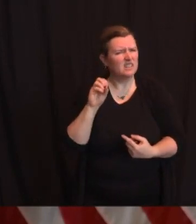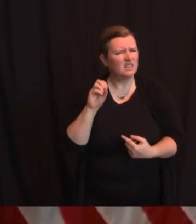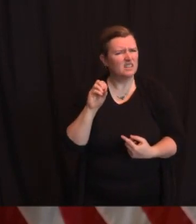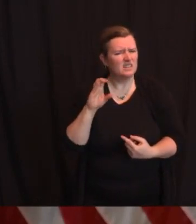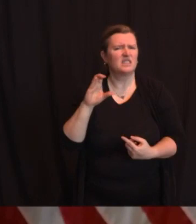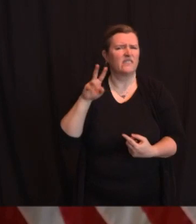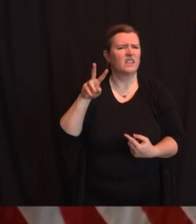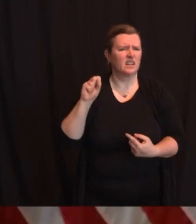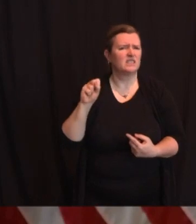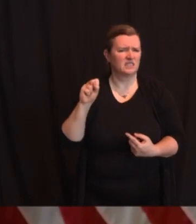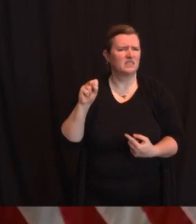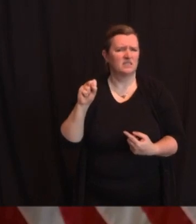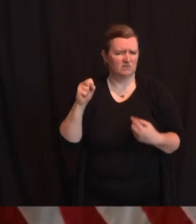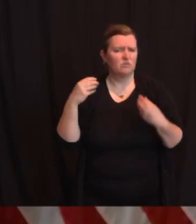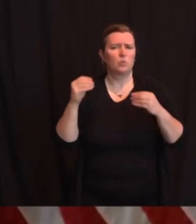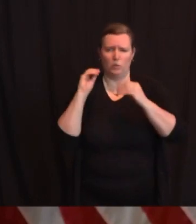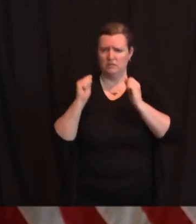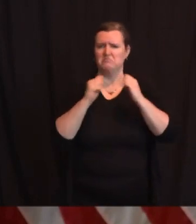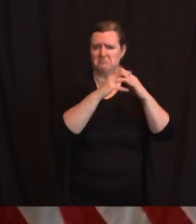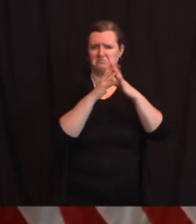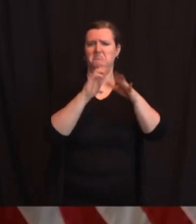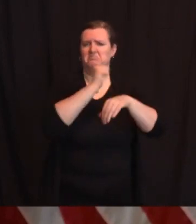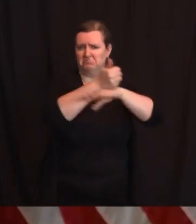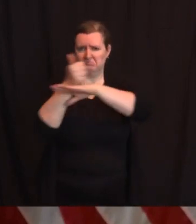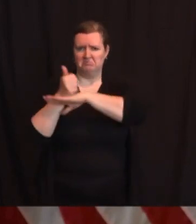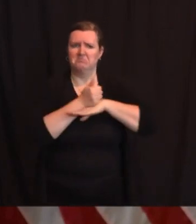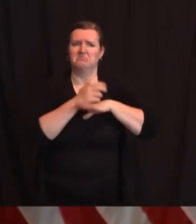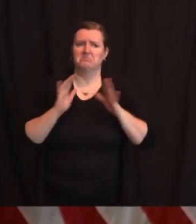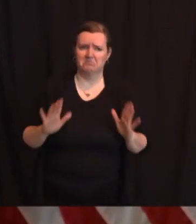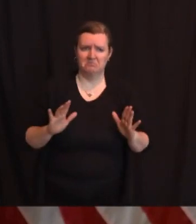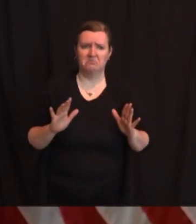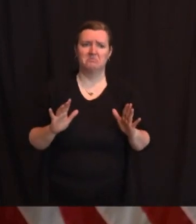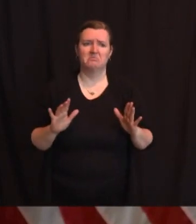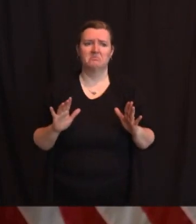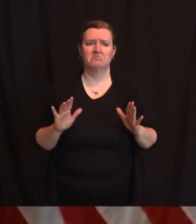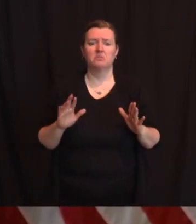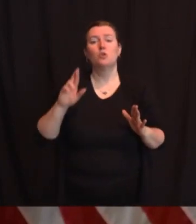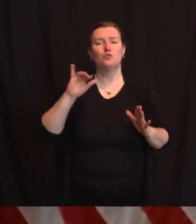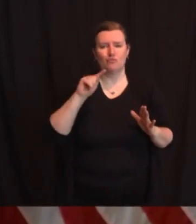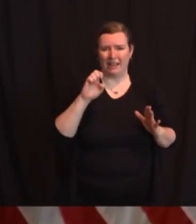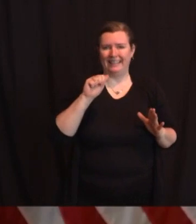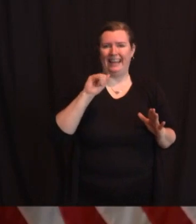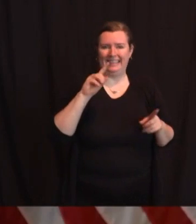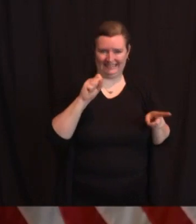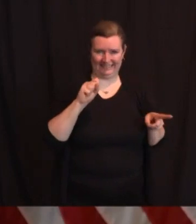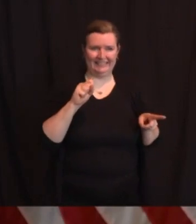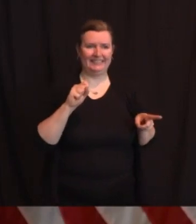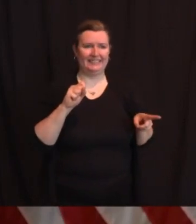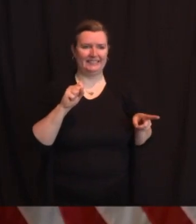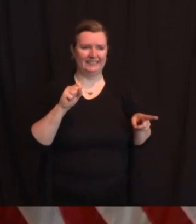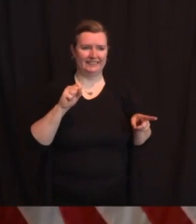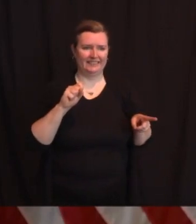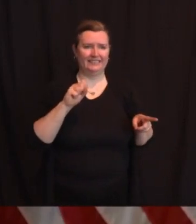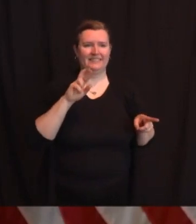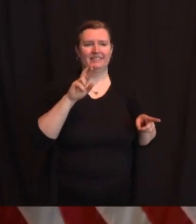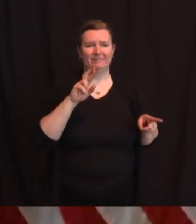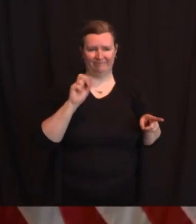locations. Rite Aid came on. I pick up the Asbury Park Press today, and they had 11 or 14 new